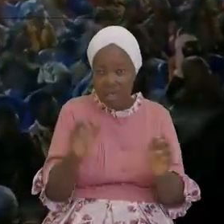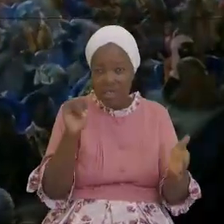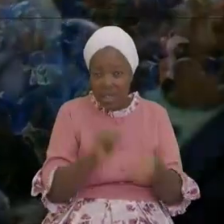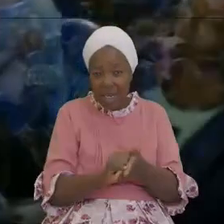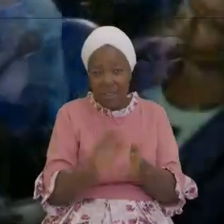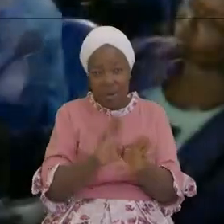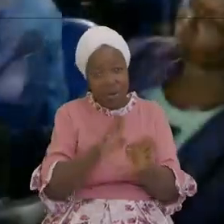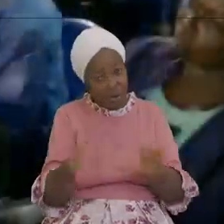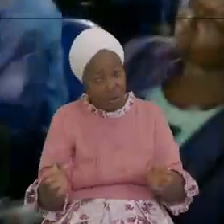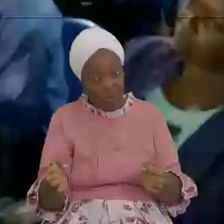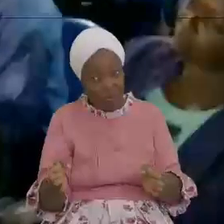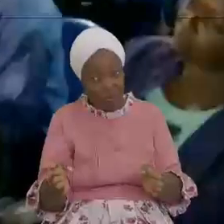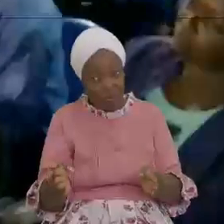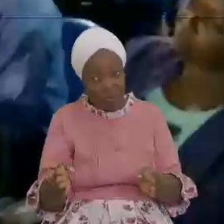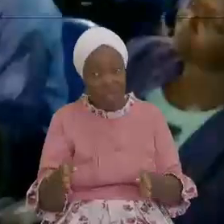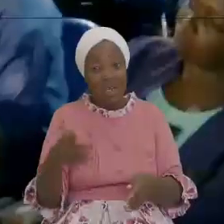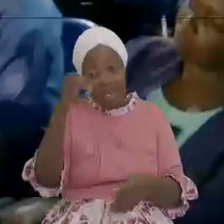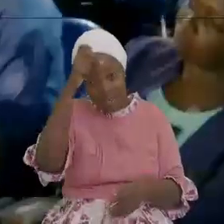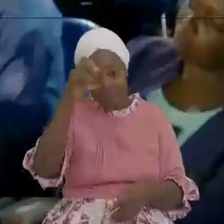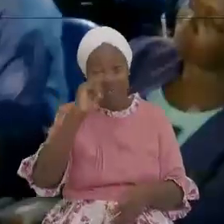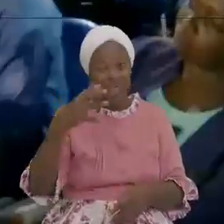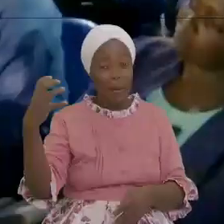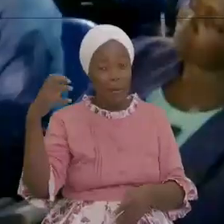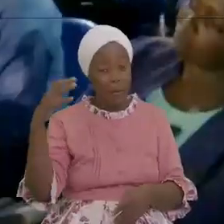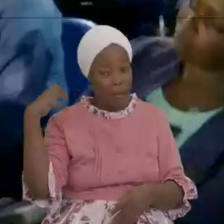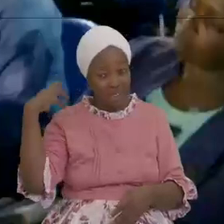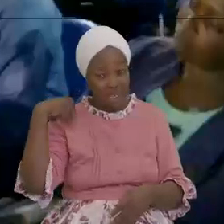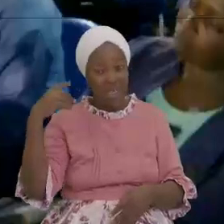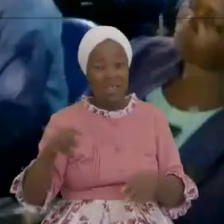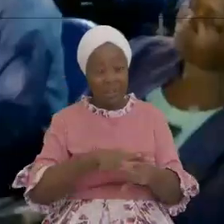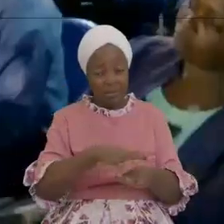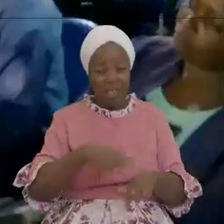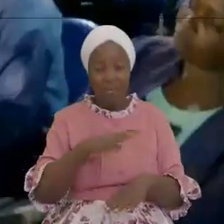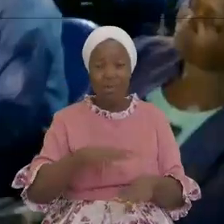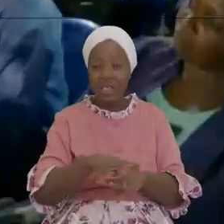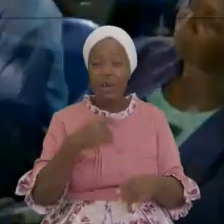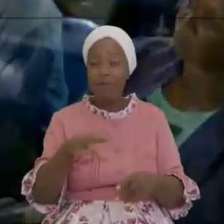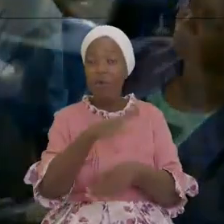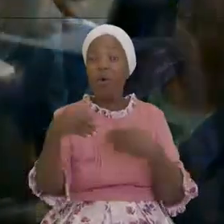is the leader, the head, the master of all the demons.